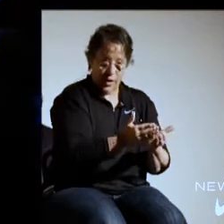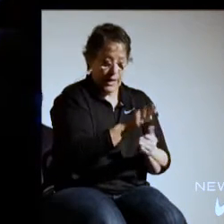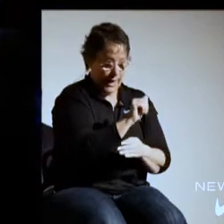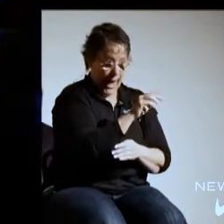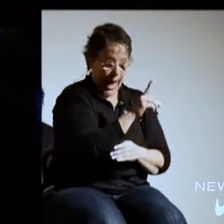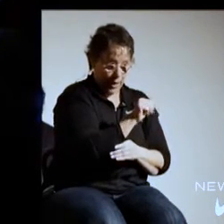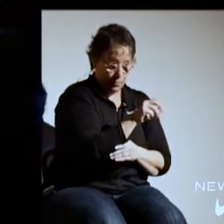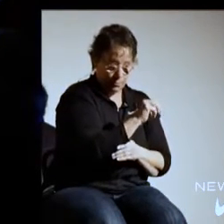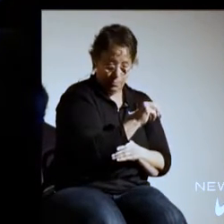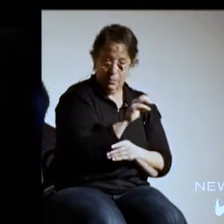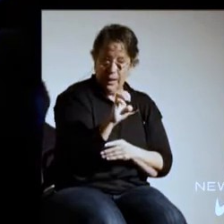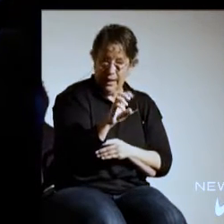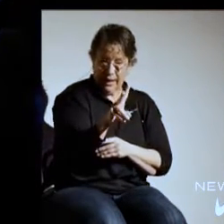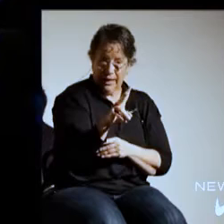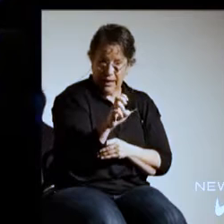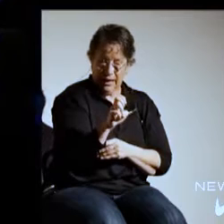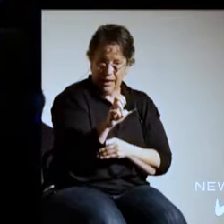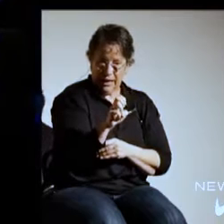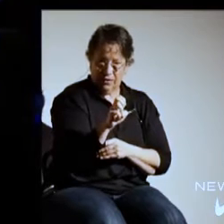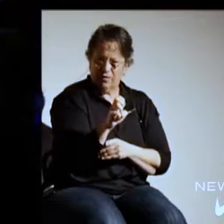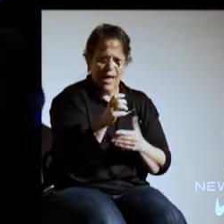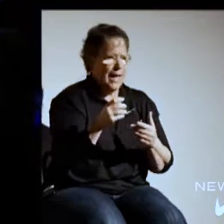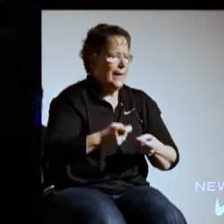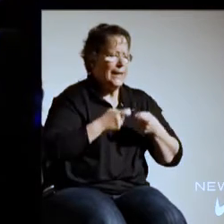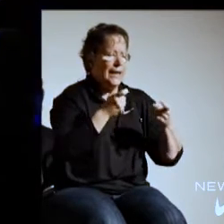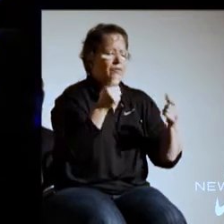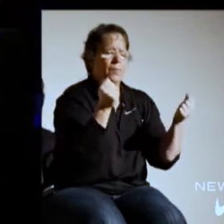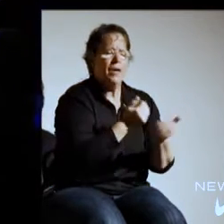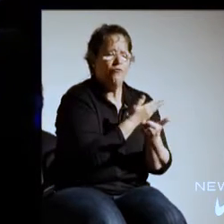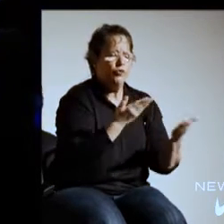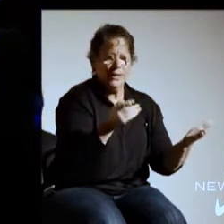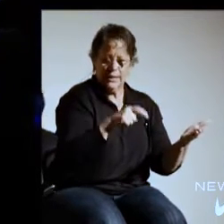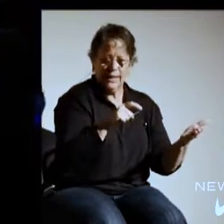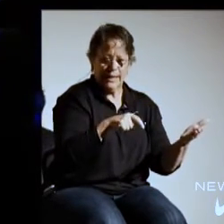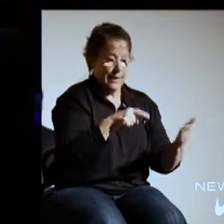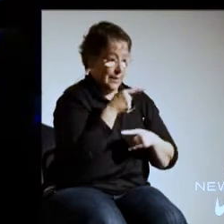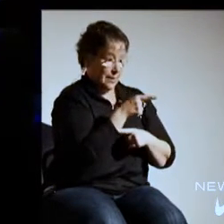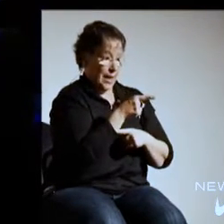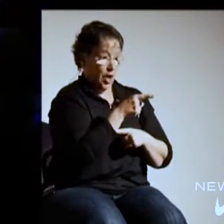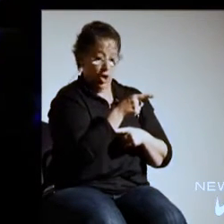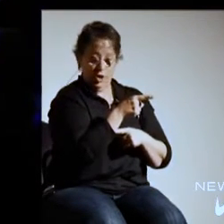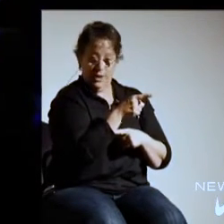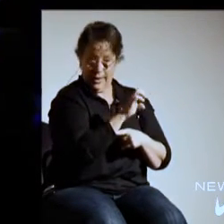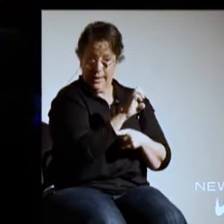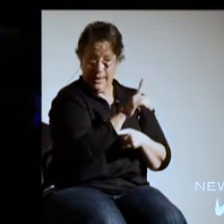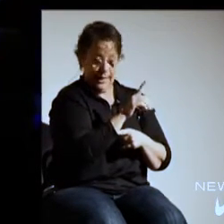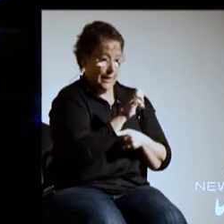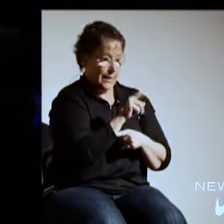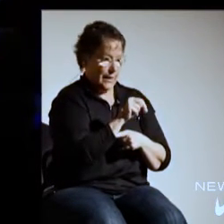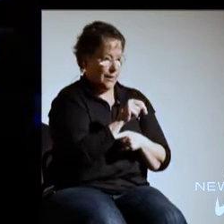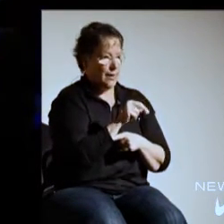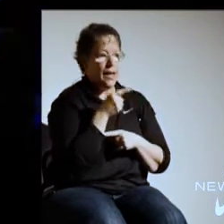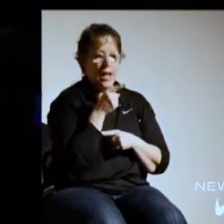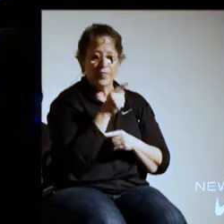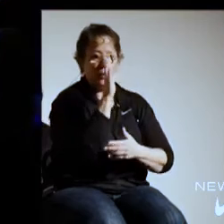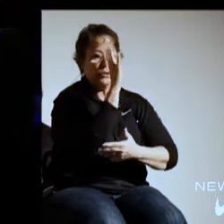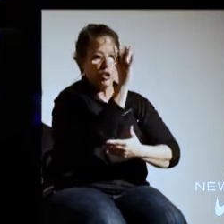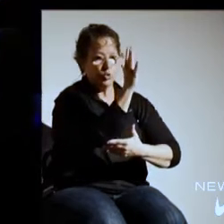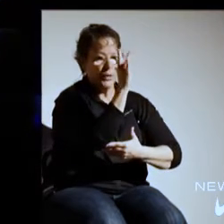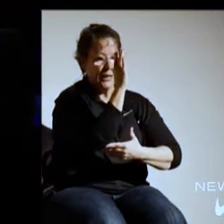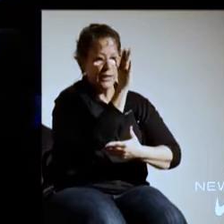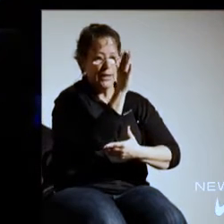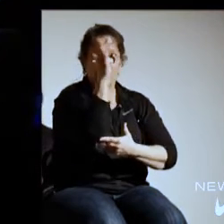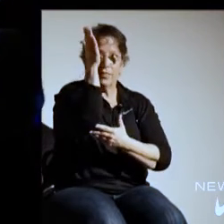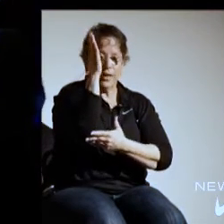them meaningful work and everything they needed in the Garden of Eden. There was a tree that God had planted